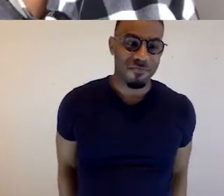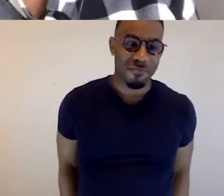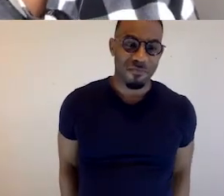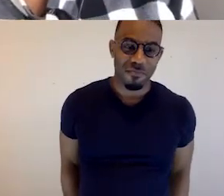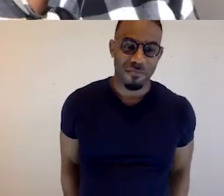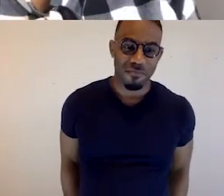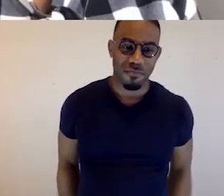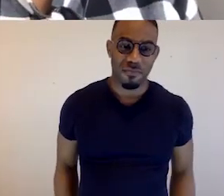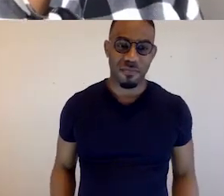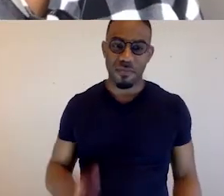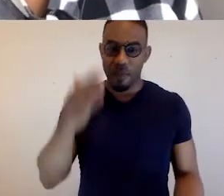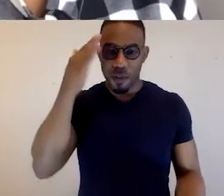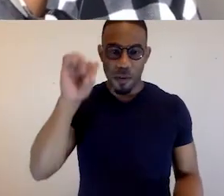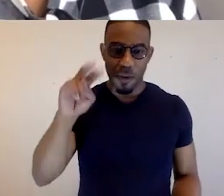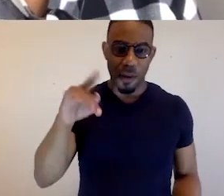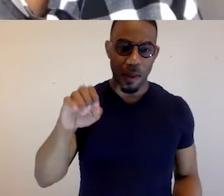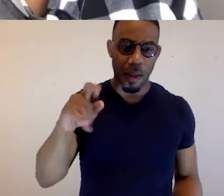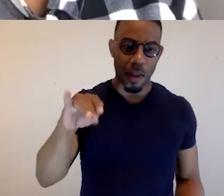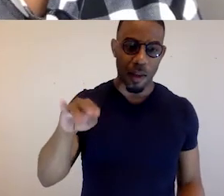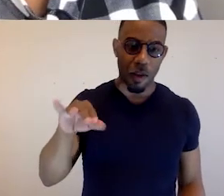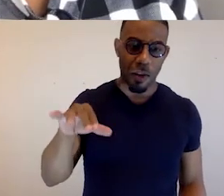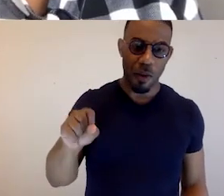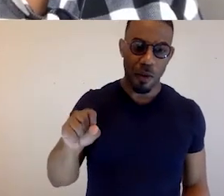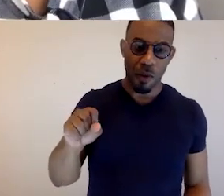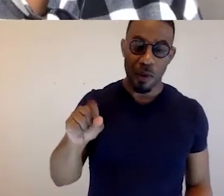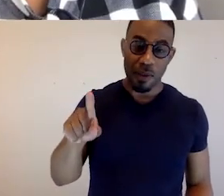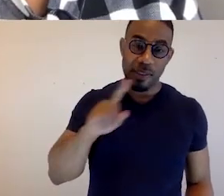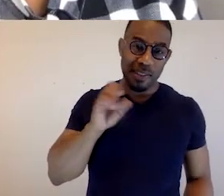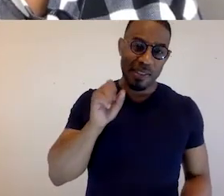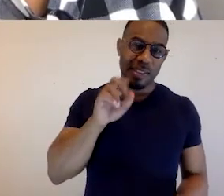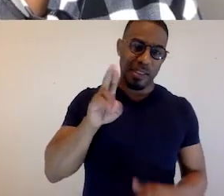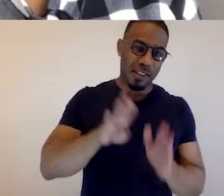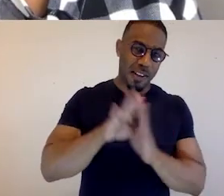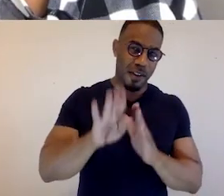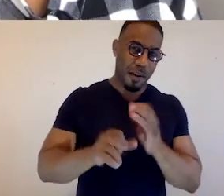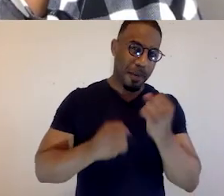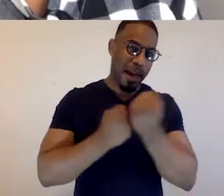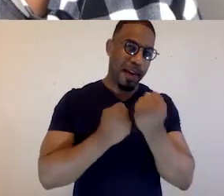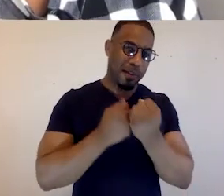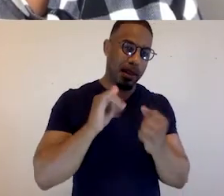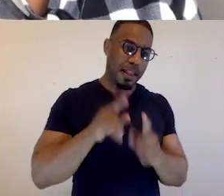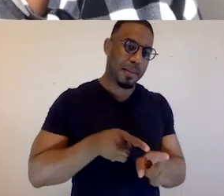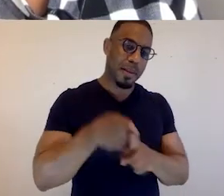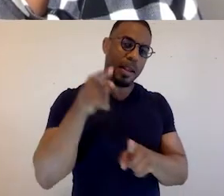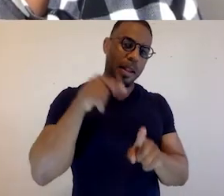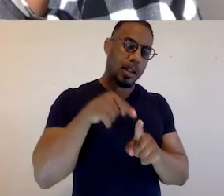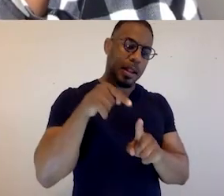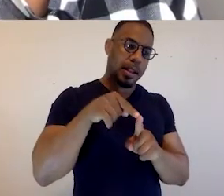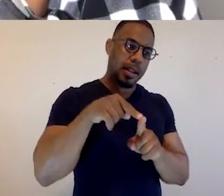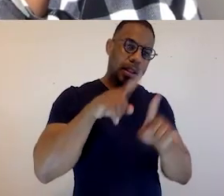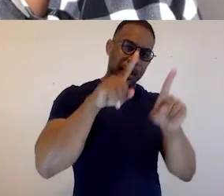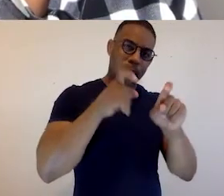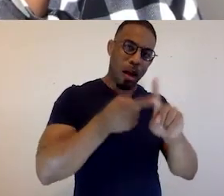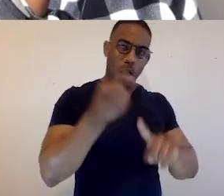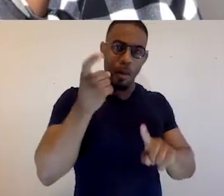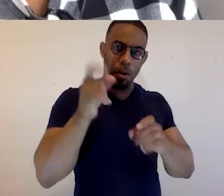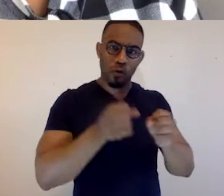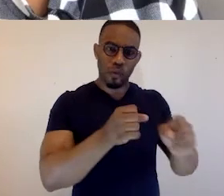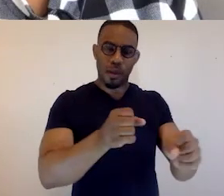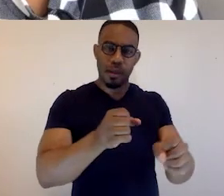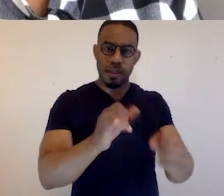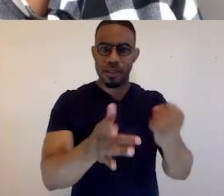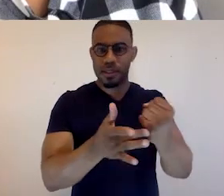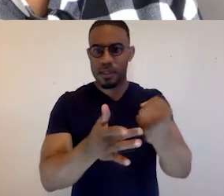If you don't know Angie Jones, she is a senior developer advocate that specializes in test automation strategies